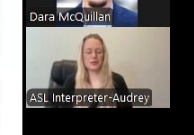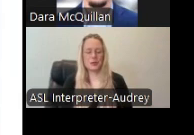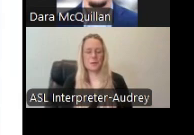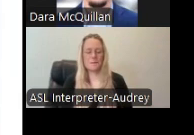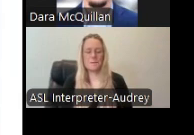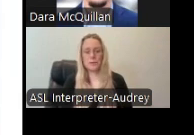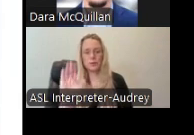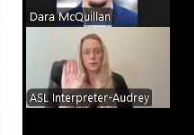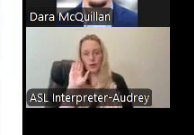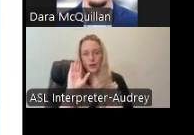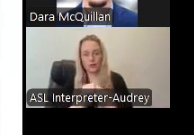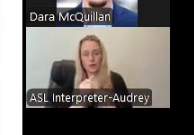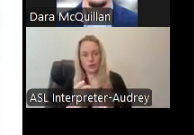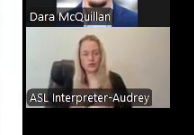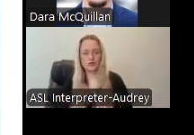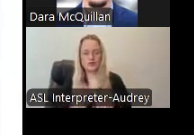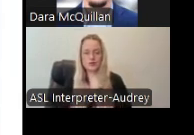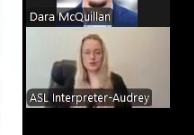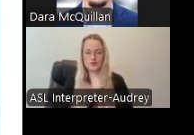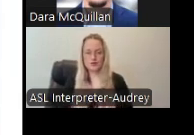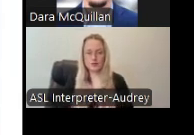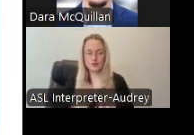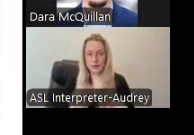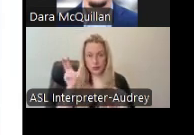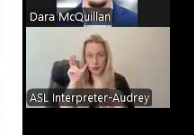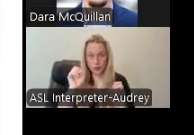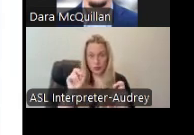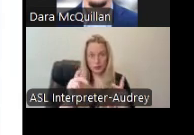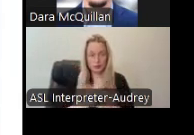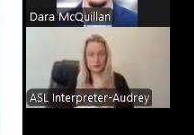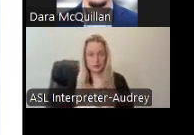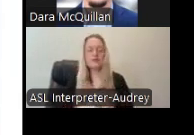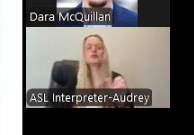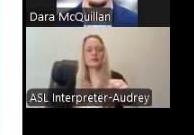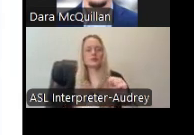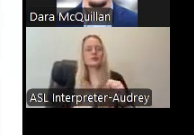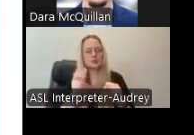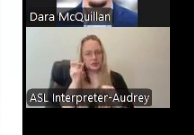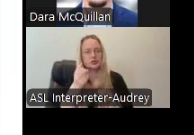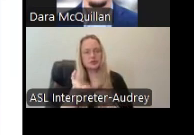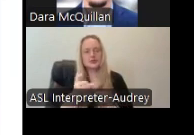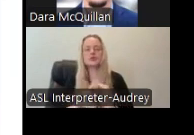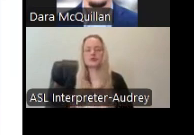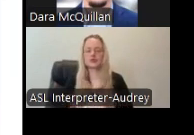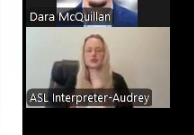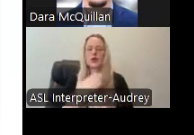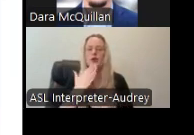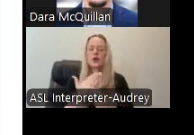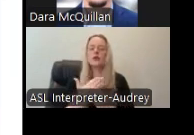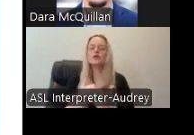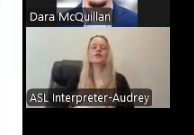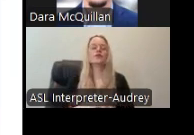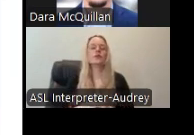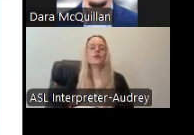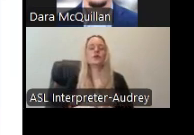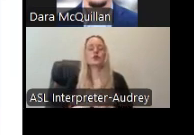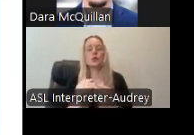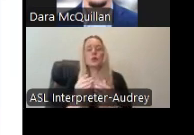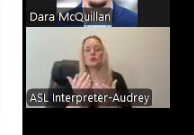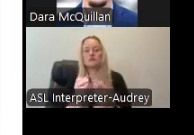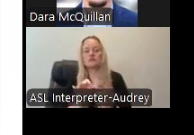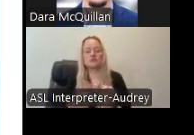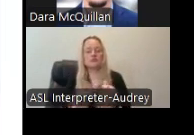Hi, how are you? Can you hear me okay? Yes, we can hear you. Good, thank you. I just wanted to say